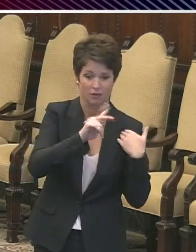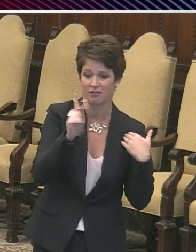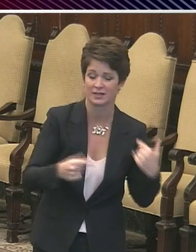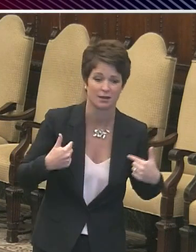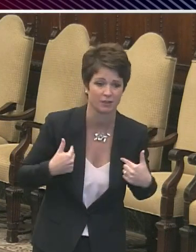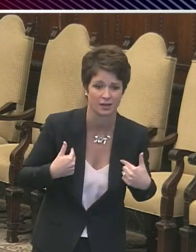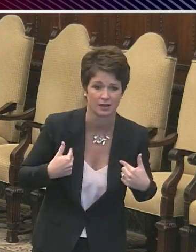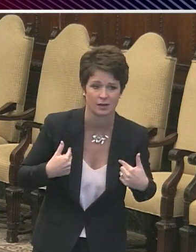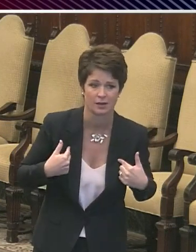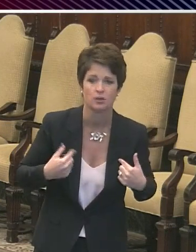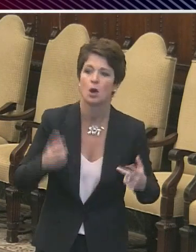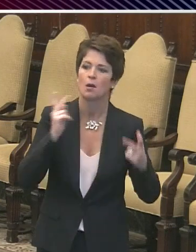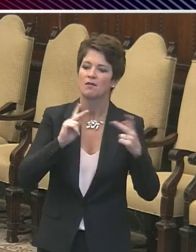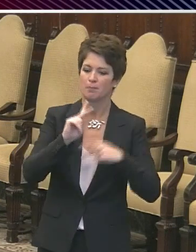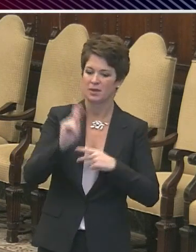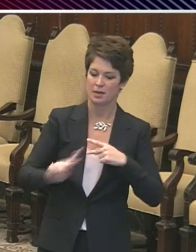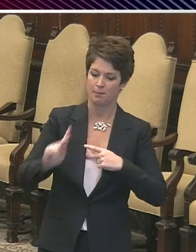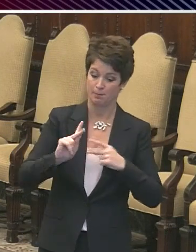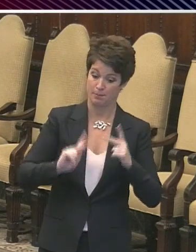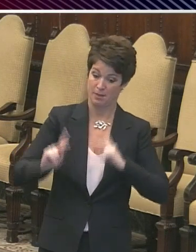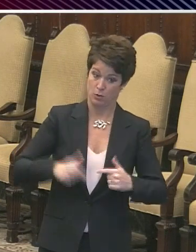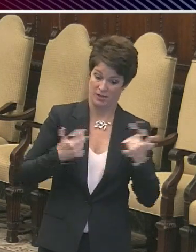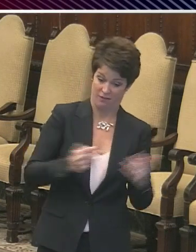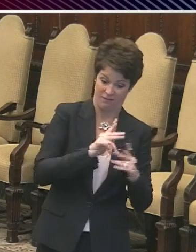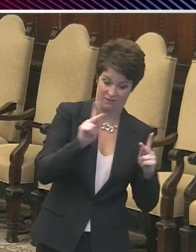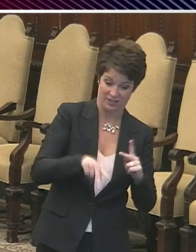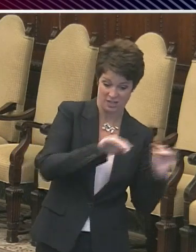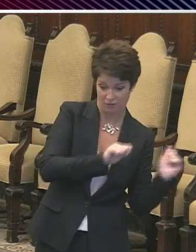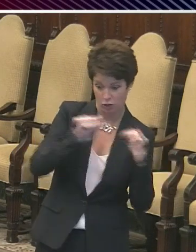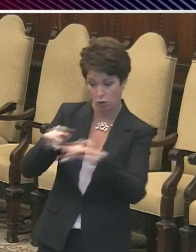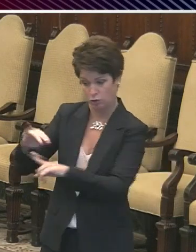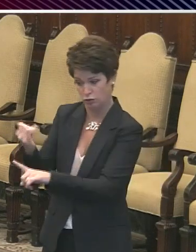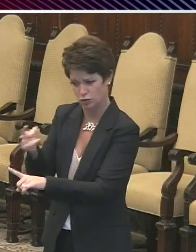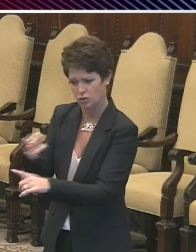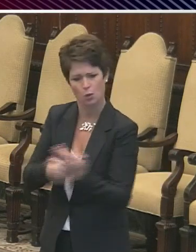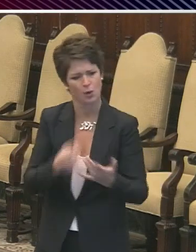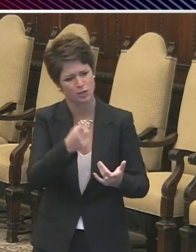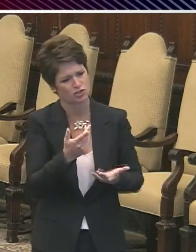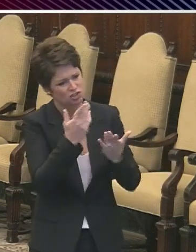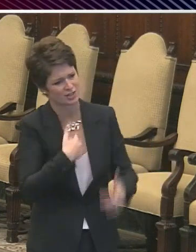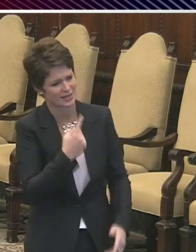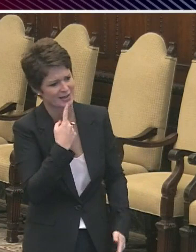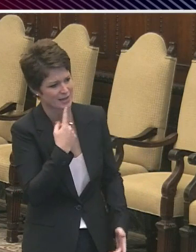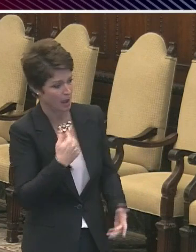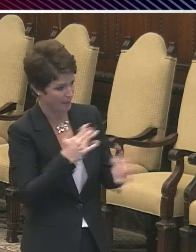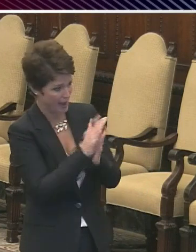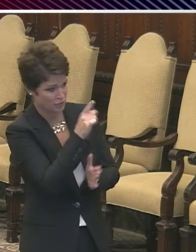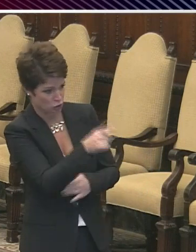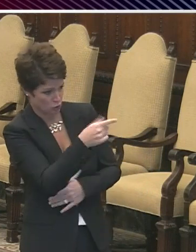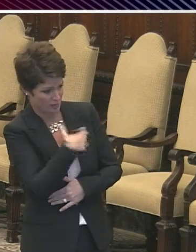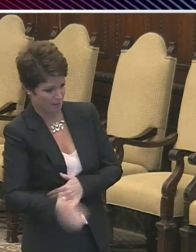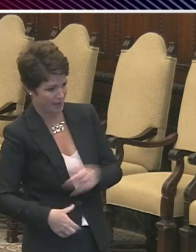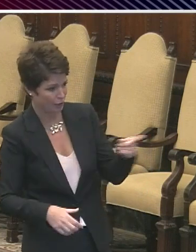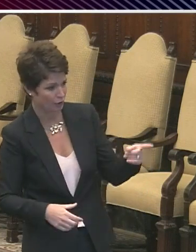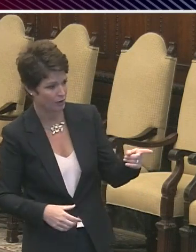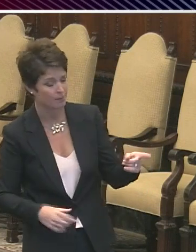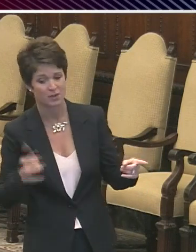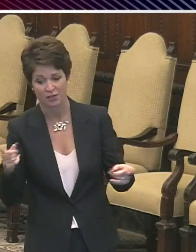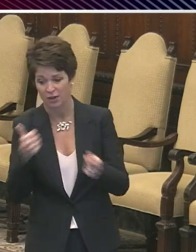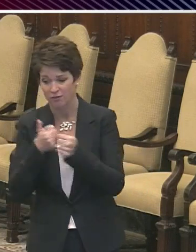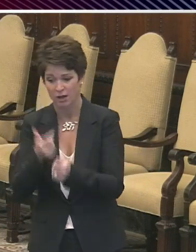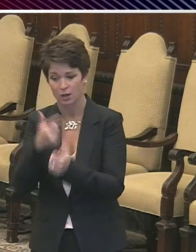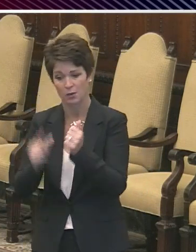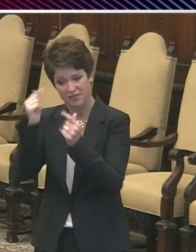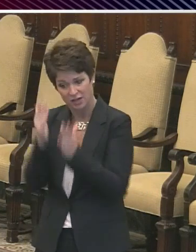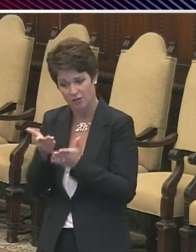talking about Philadelphia residents going up. What would I say to them? What would you suggest I say to them? I'm asking you. I'm not the mayor. They're following what their